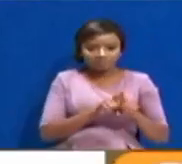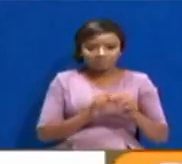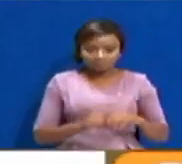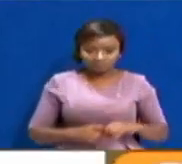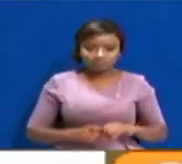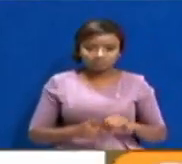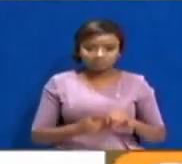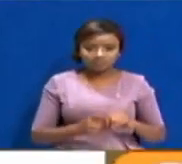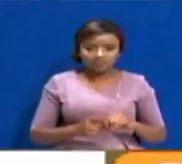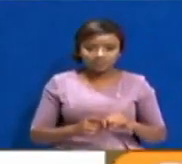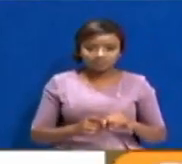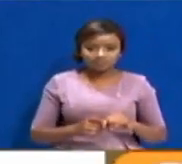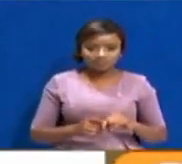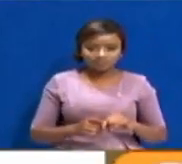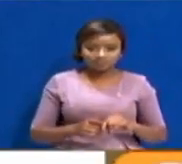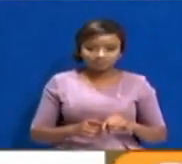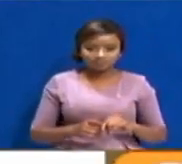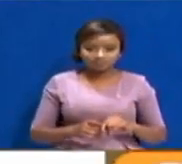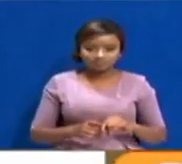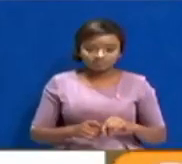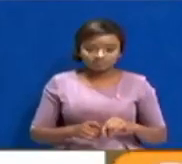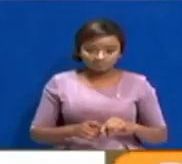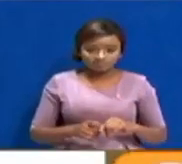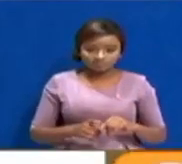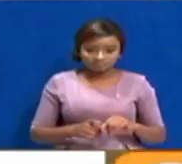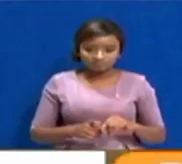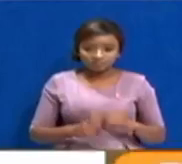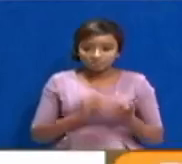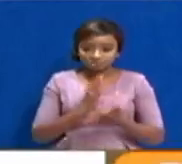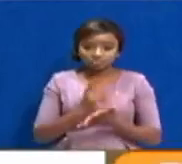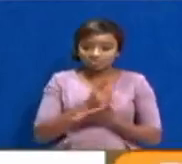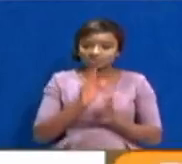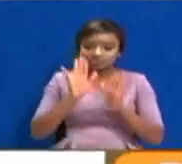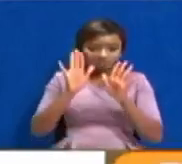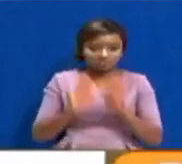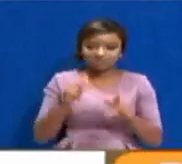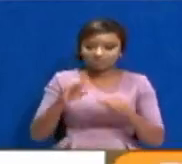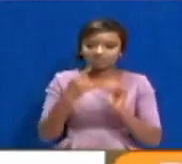interline system as well as the other code shares that are keen to this industry.